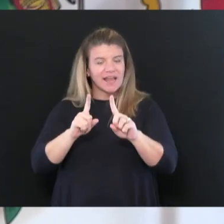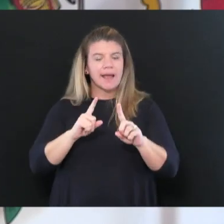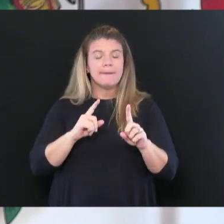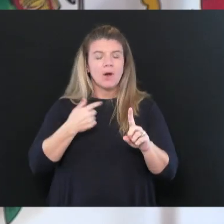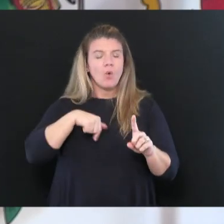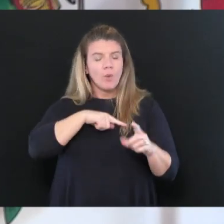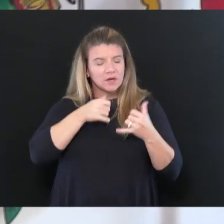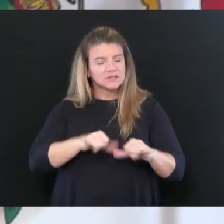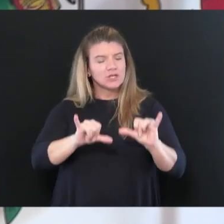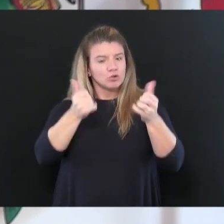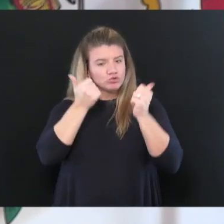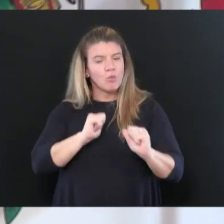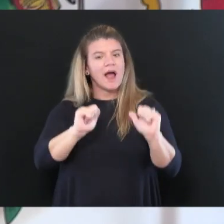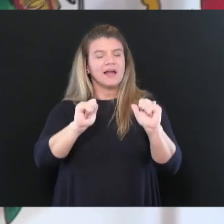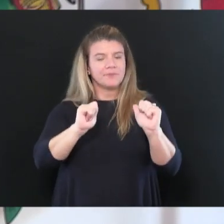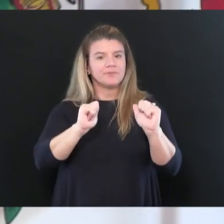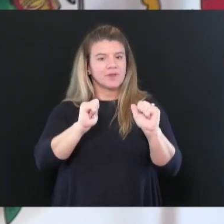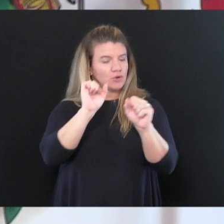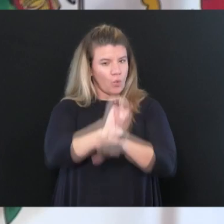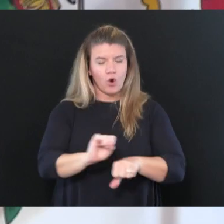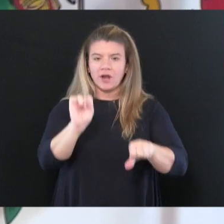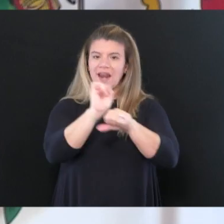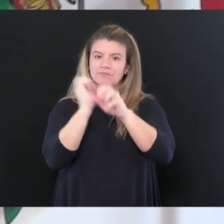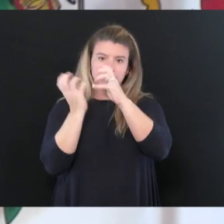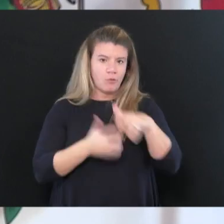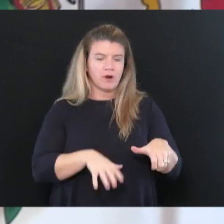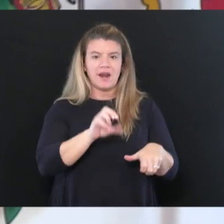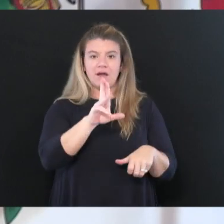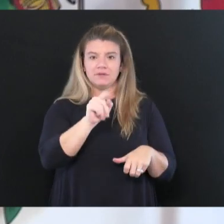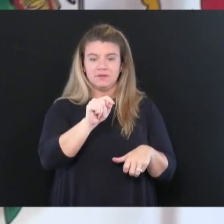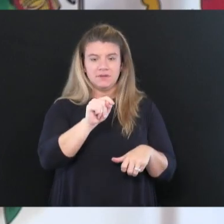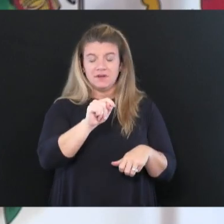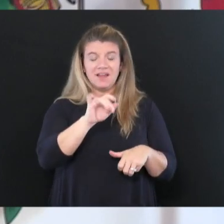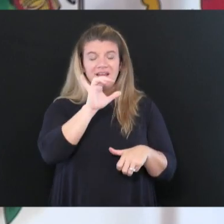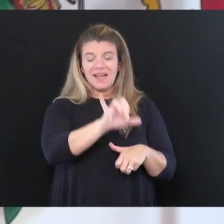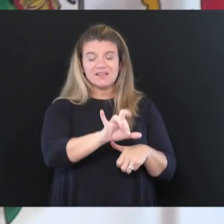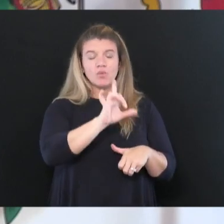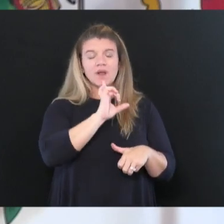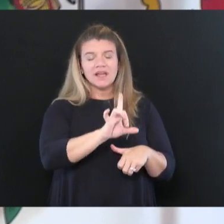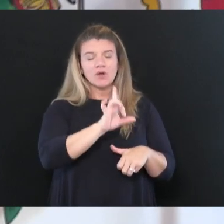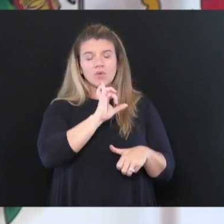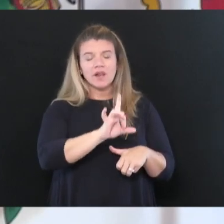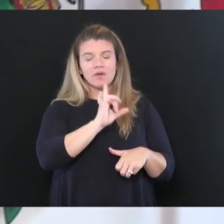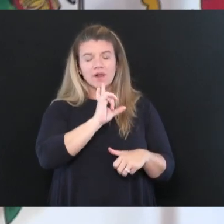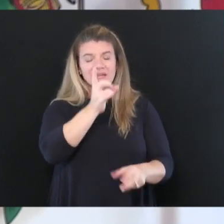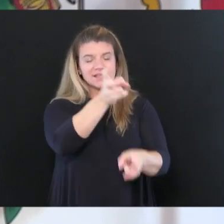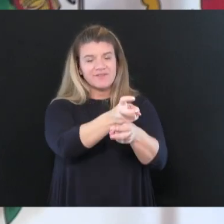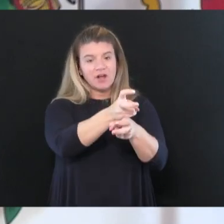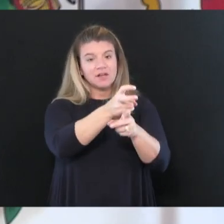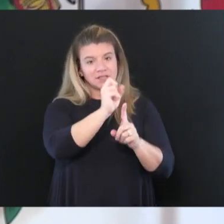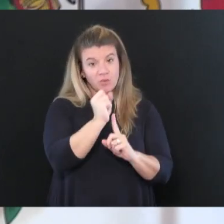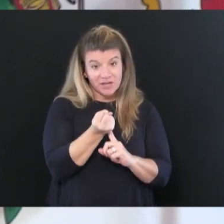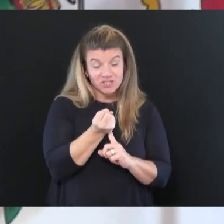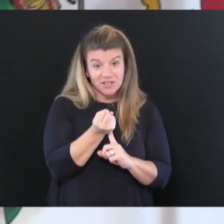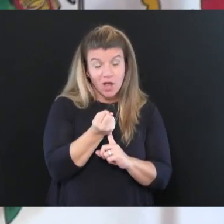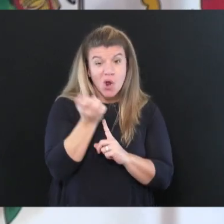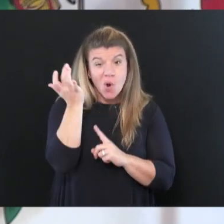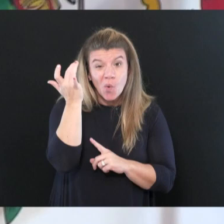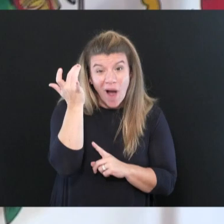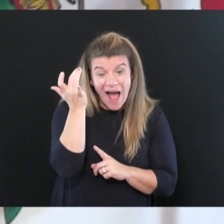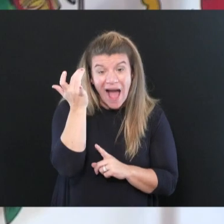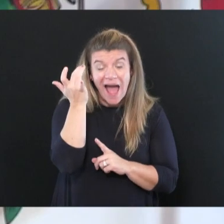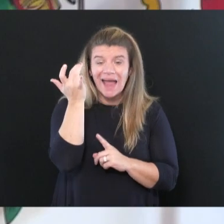to work it out. It is a very, very, very difficult thing because I